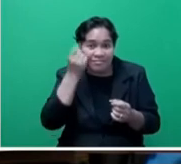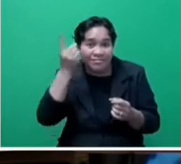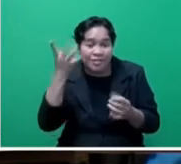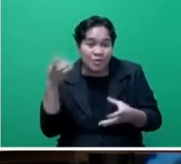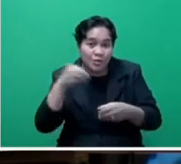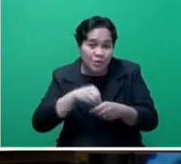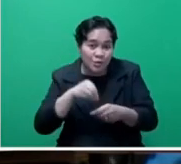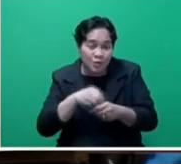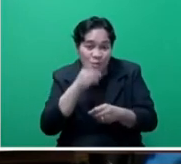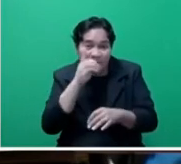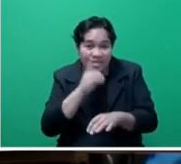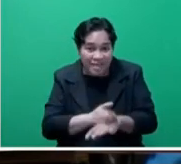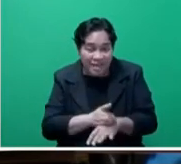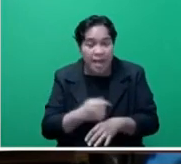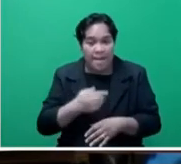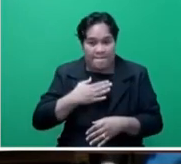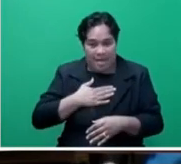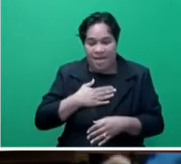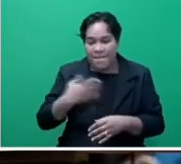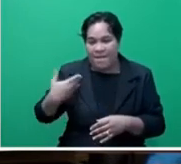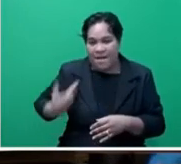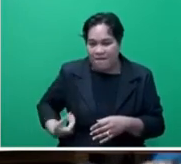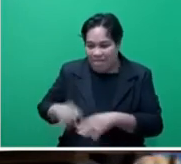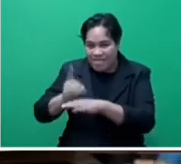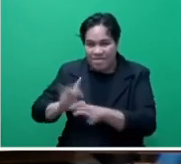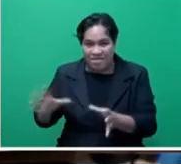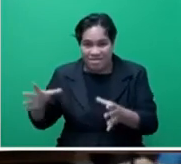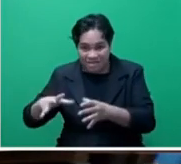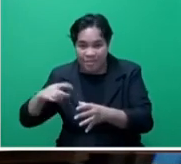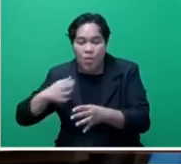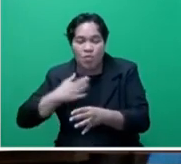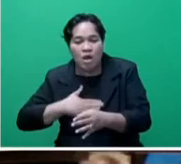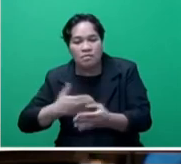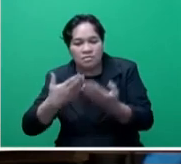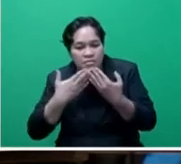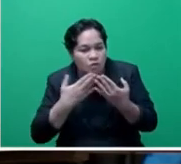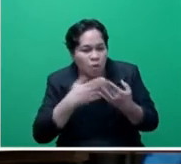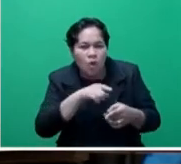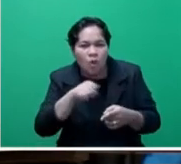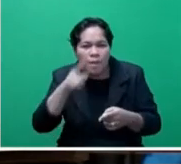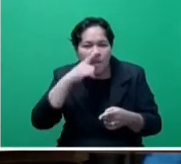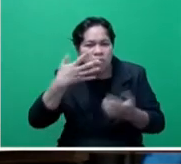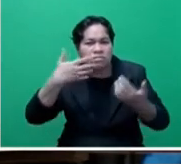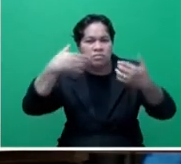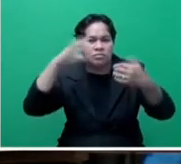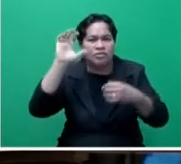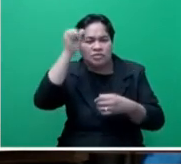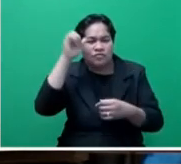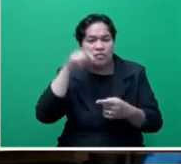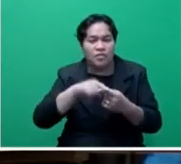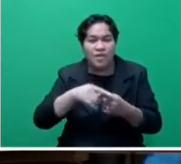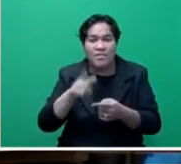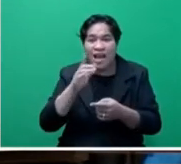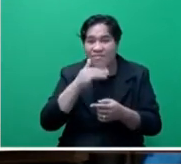with disabilities, I, on behalf of the disability sector, wish to acknowledge champions like Mr. Frank Hilton, Mr.